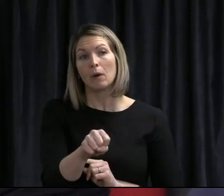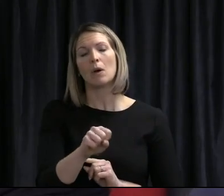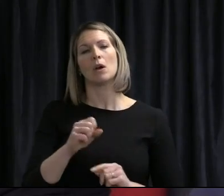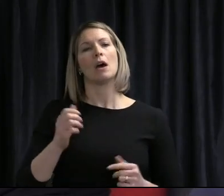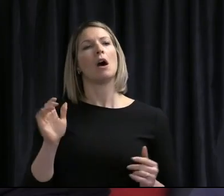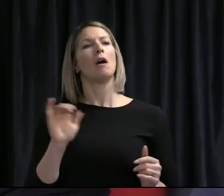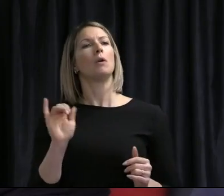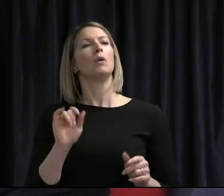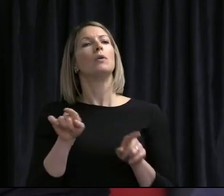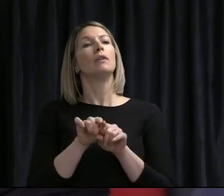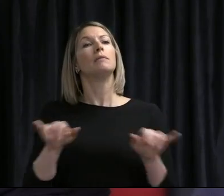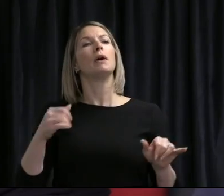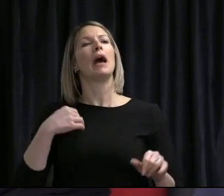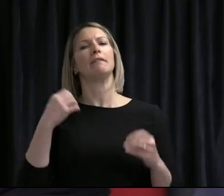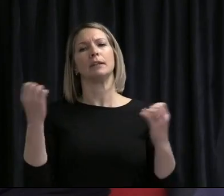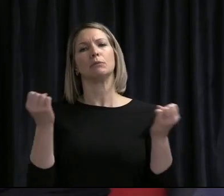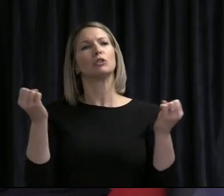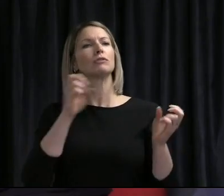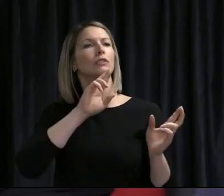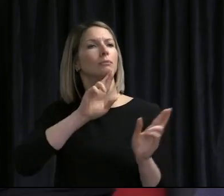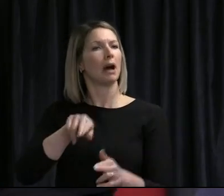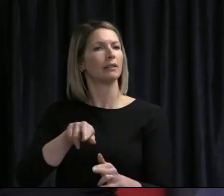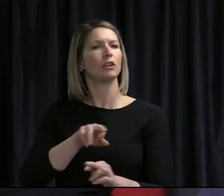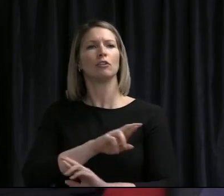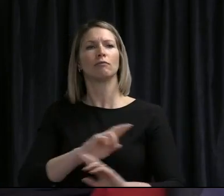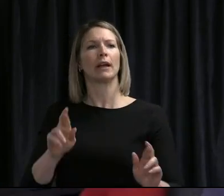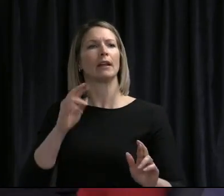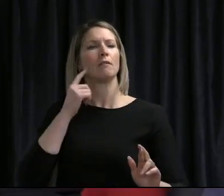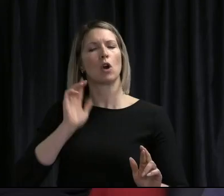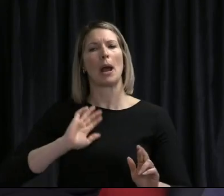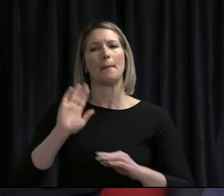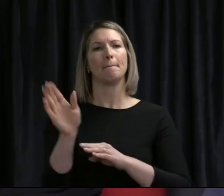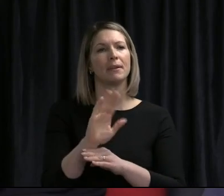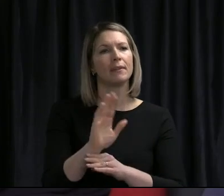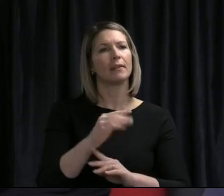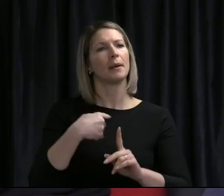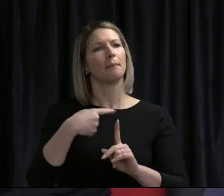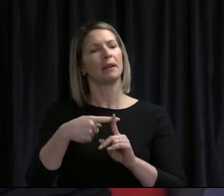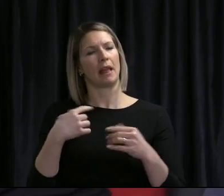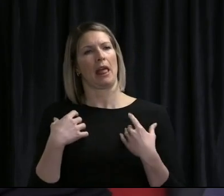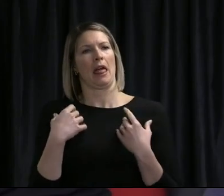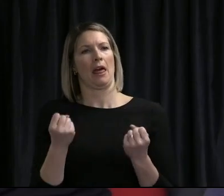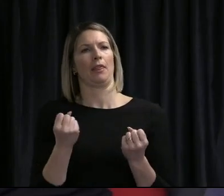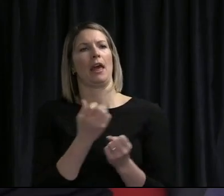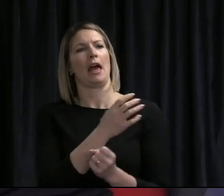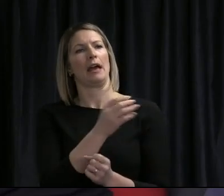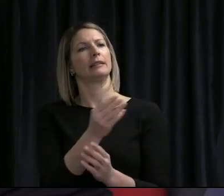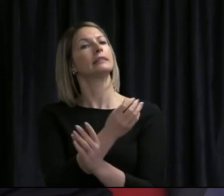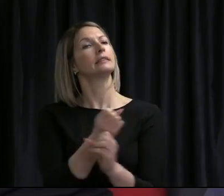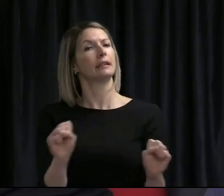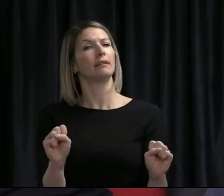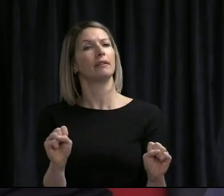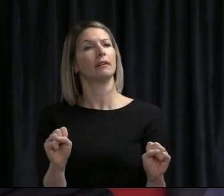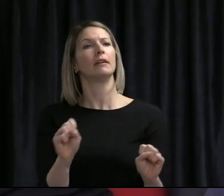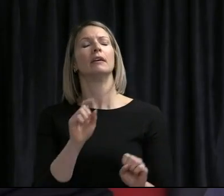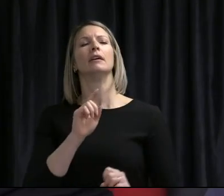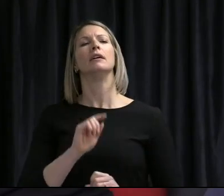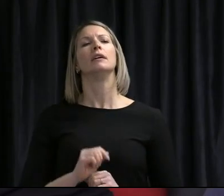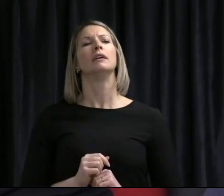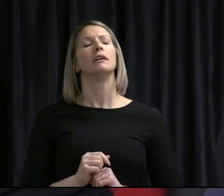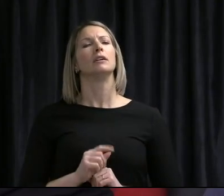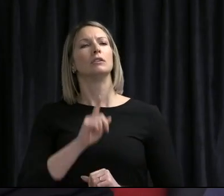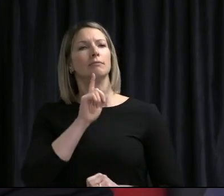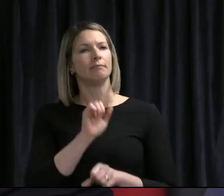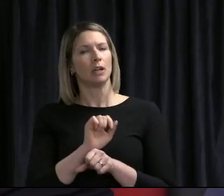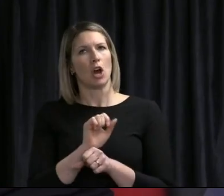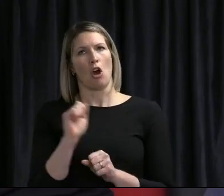and Business Continuity Plans. To ensure that we are addressing issues that come in, all government departments